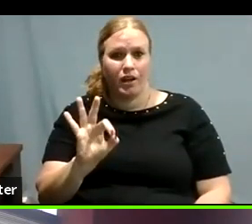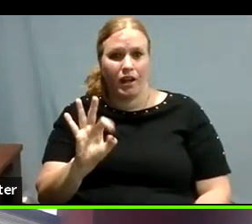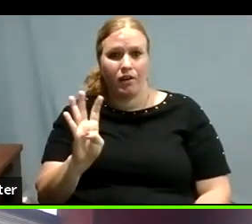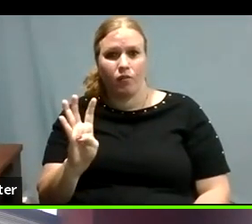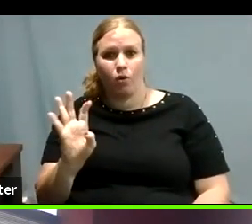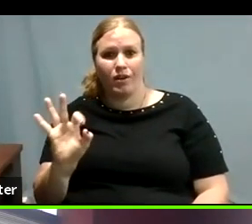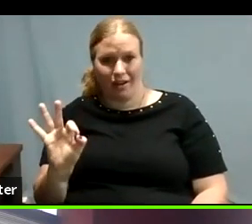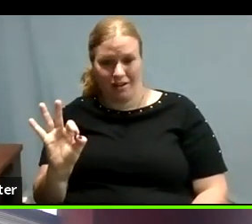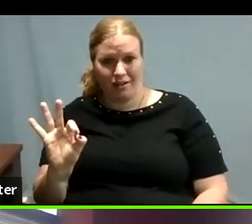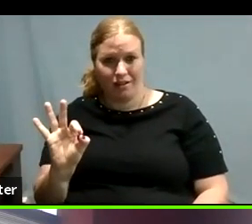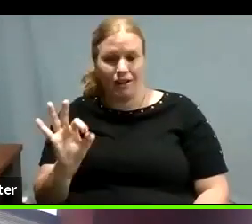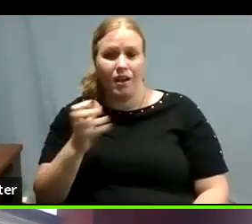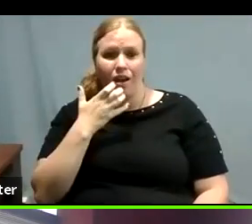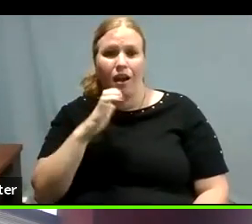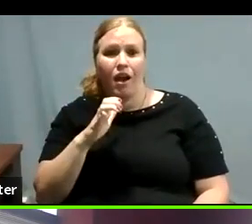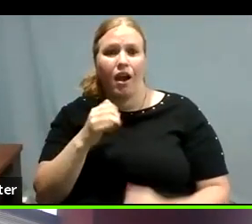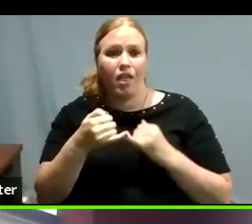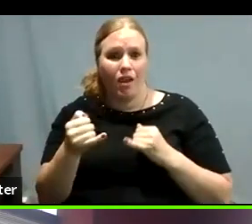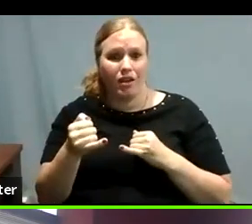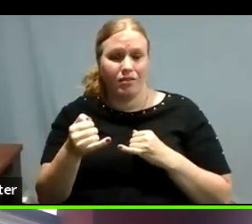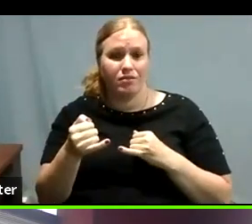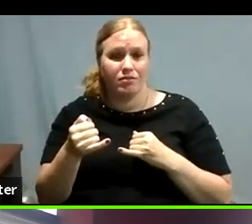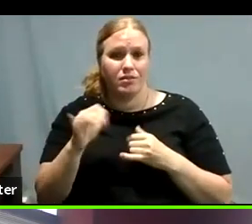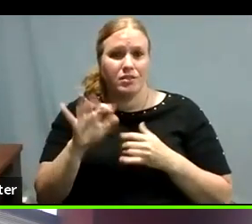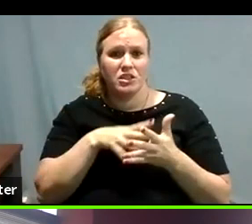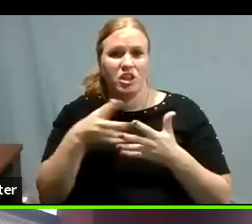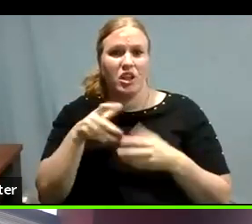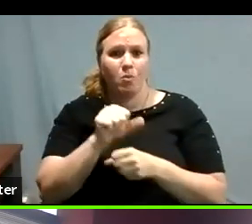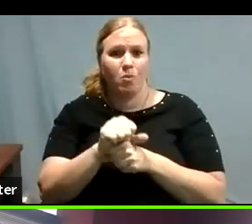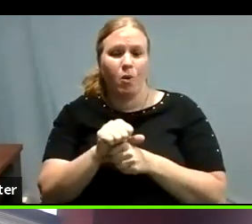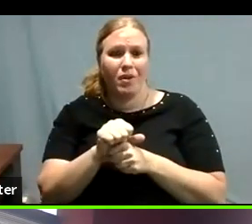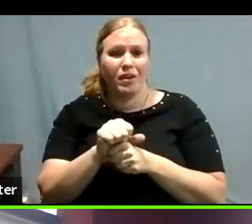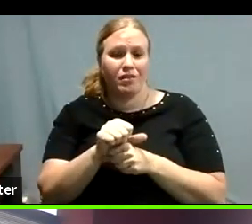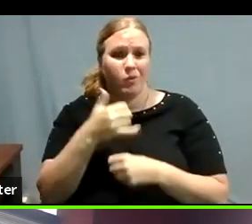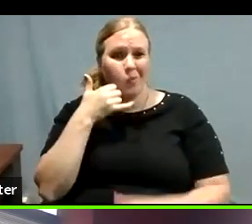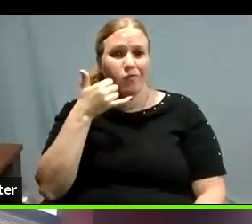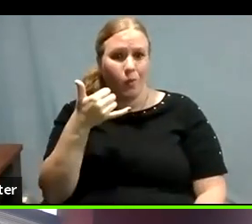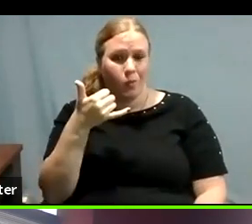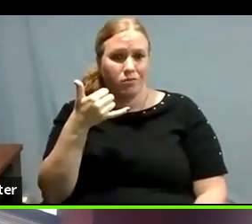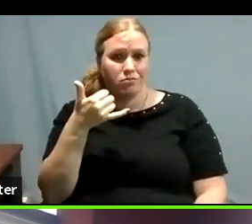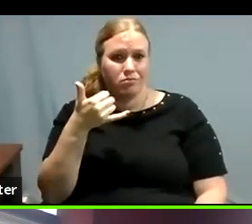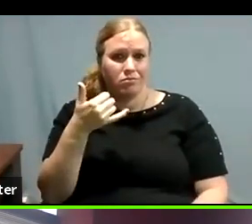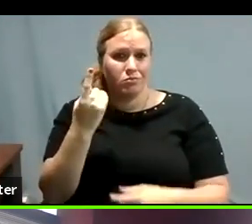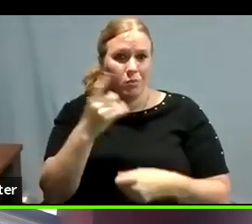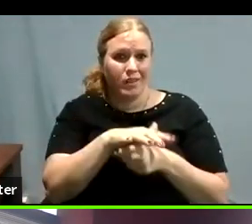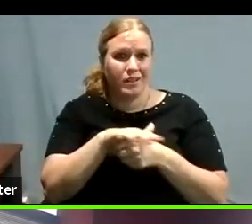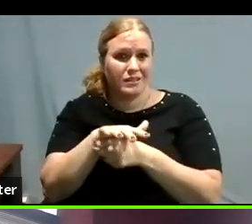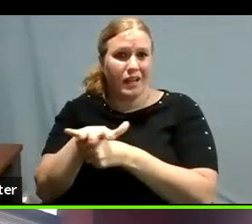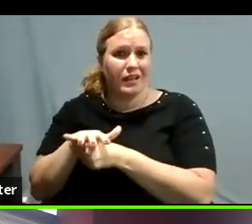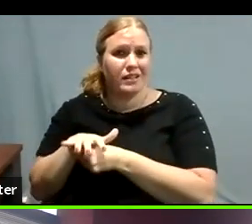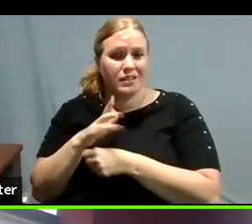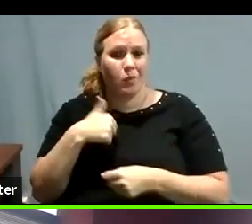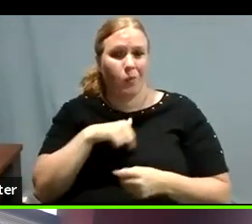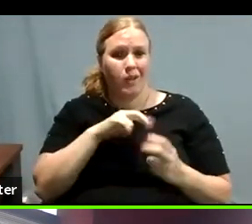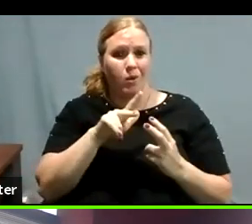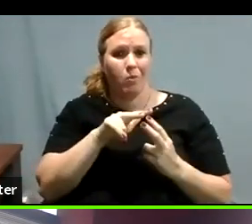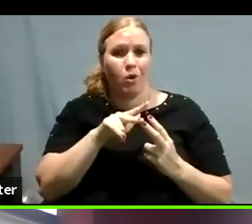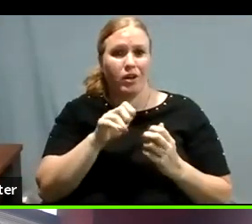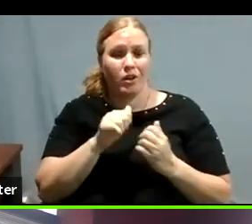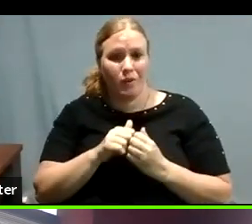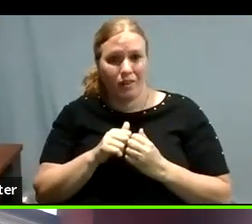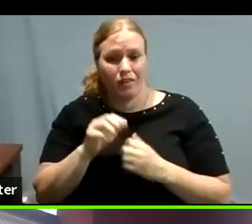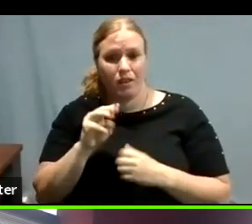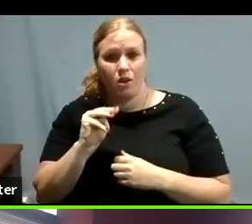203-946-4949, and we can assist with scheduling an appointment at one of the sites that we are partnering with Murphy Medical